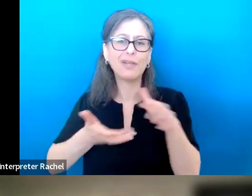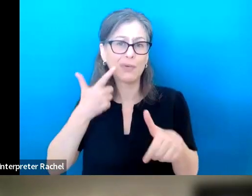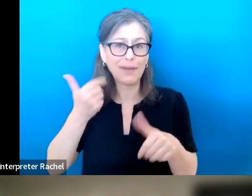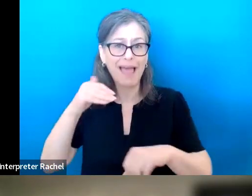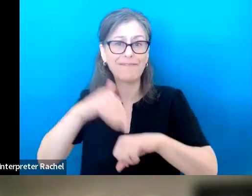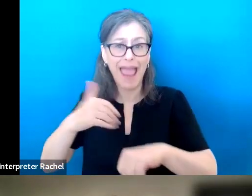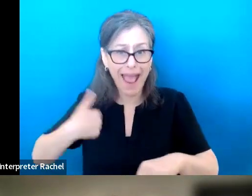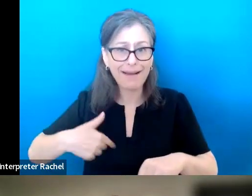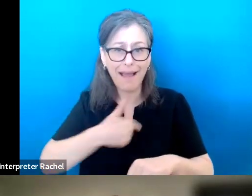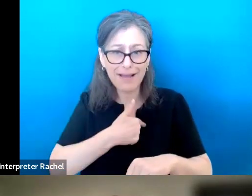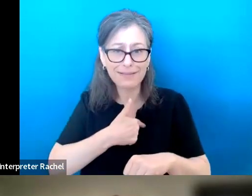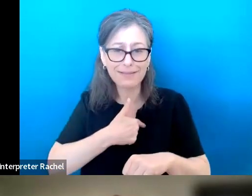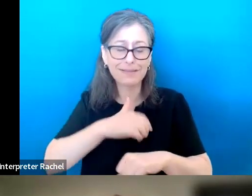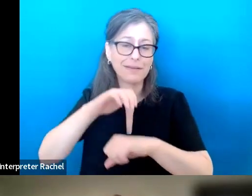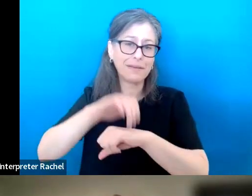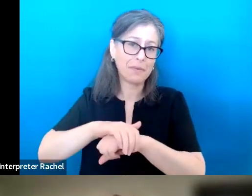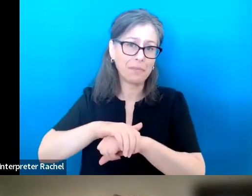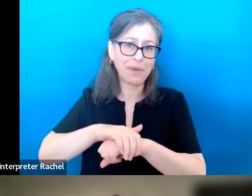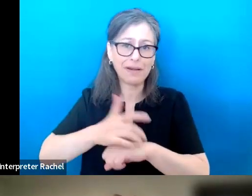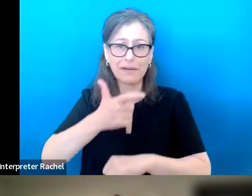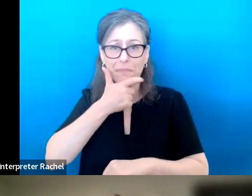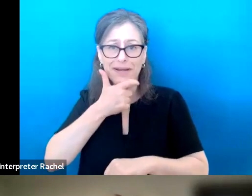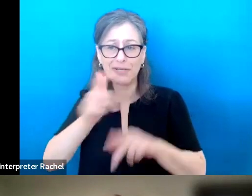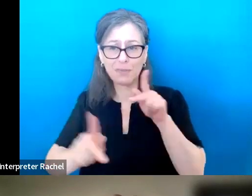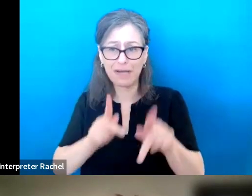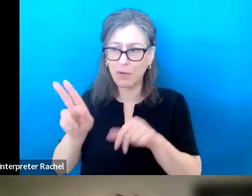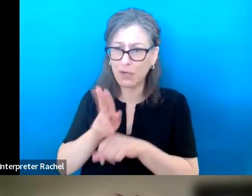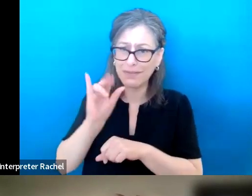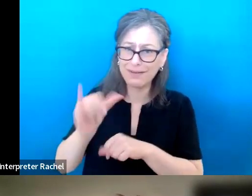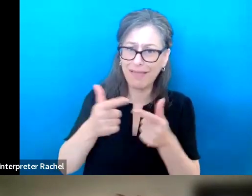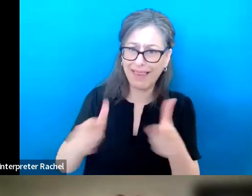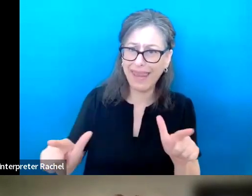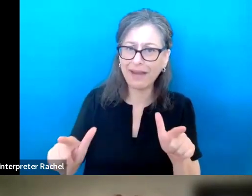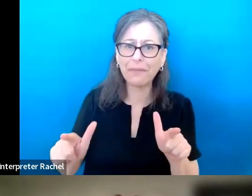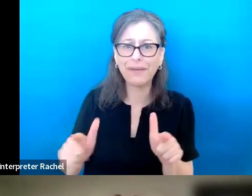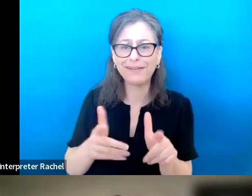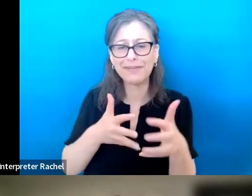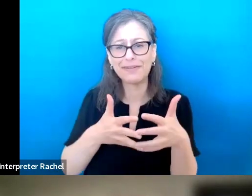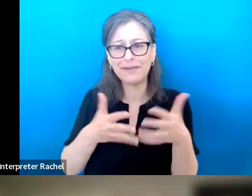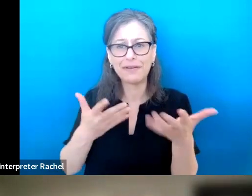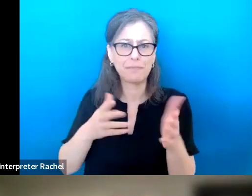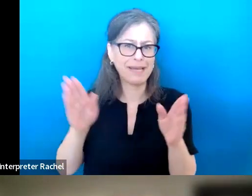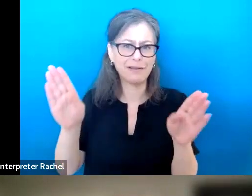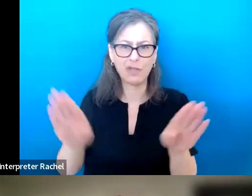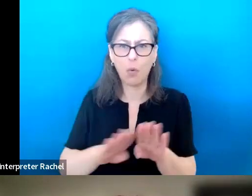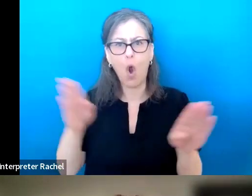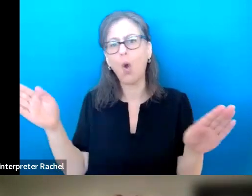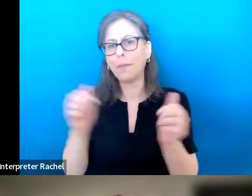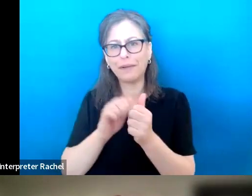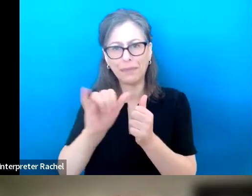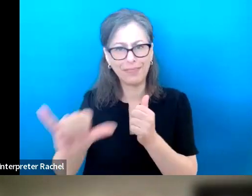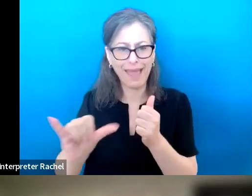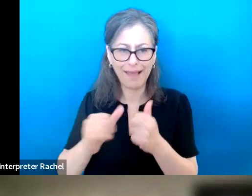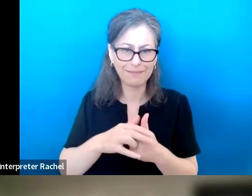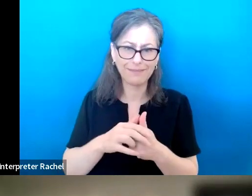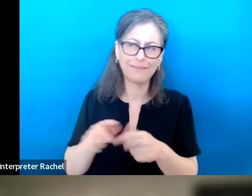laugh at us using language like that and being so open with it.